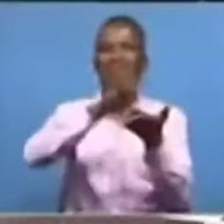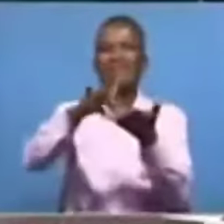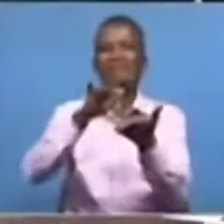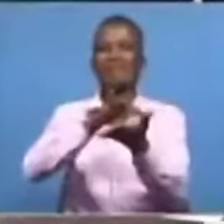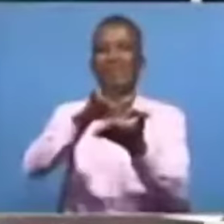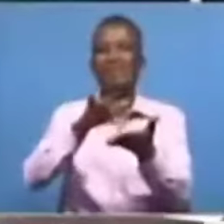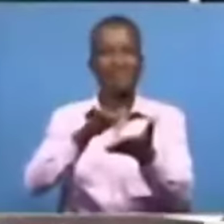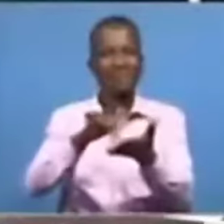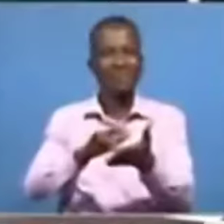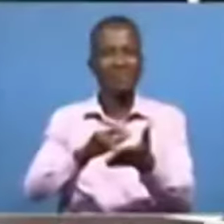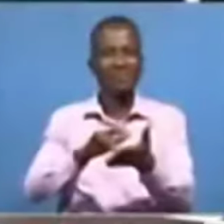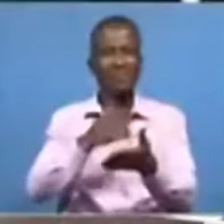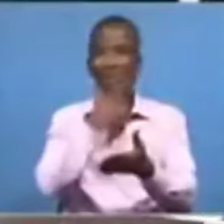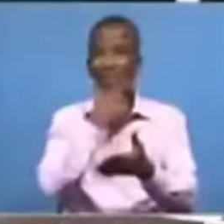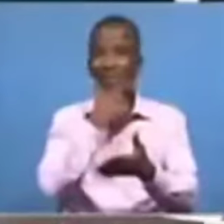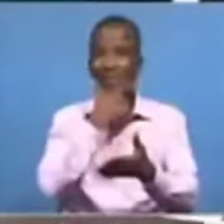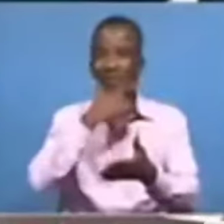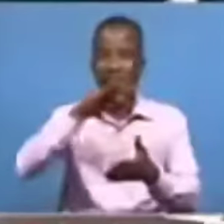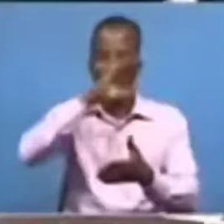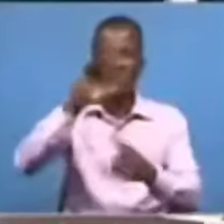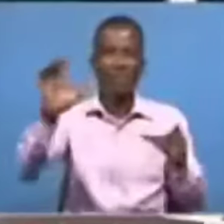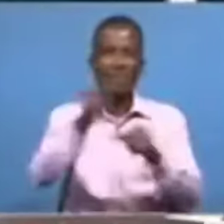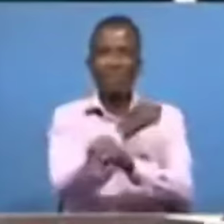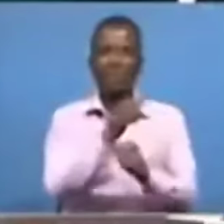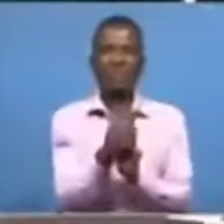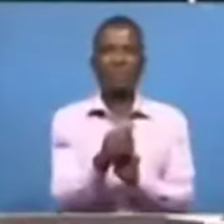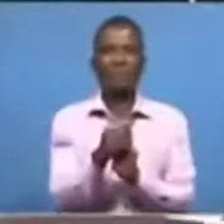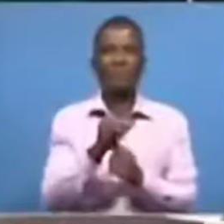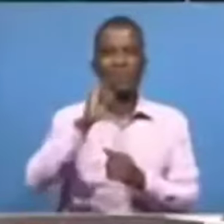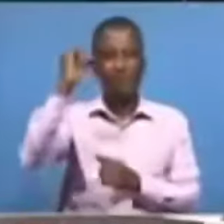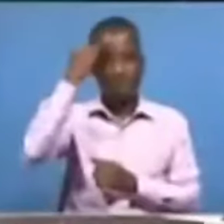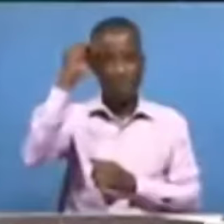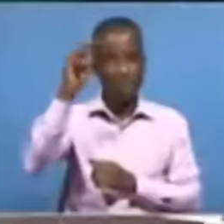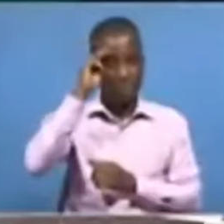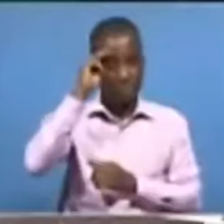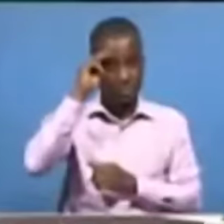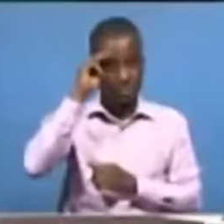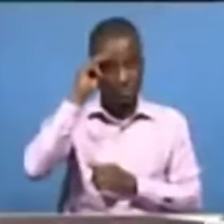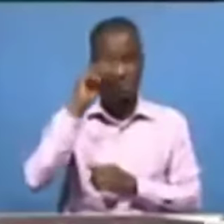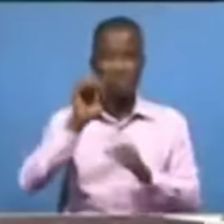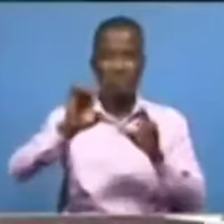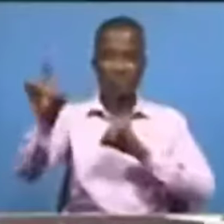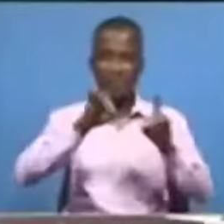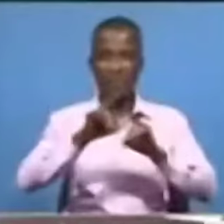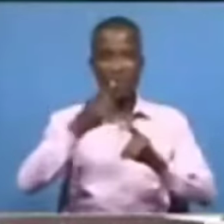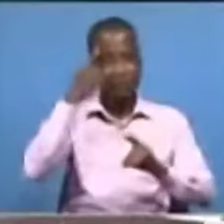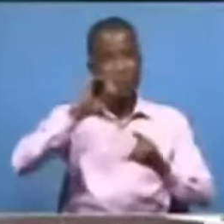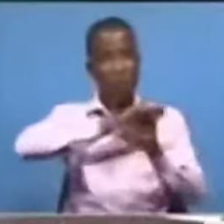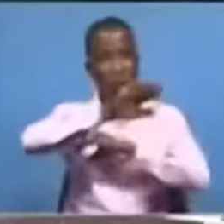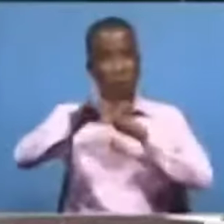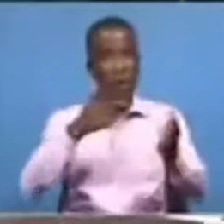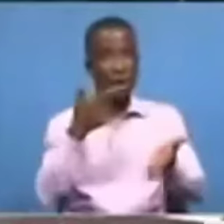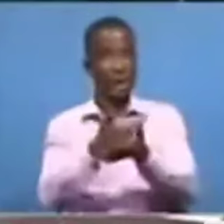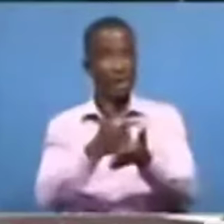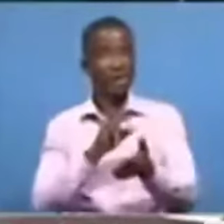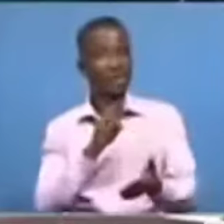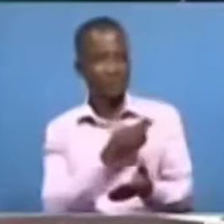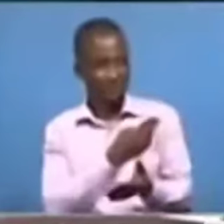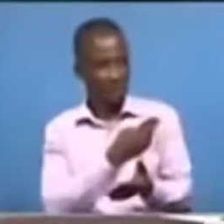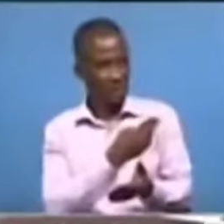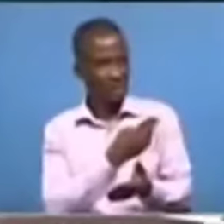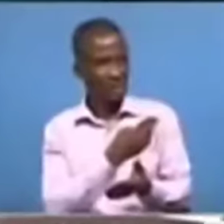yourself. He did not cross. And so the petitioner, John Dramani Mahama, His Excellency, is doing this for and on behalf of all of us, and is doing